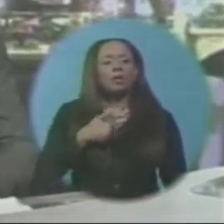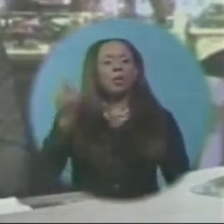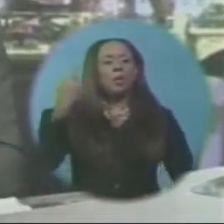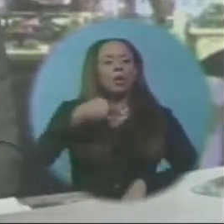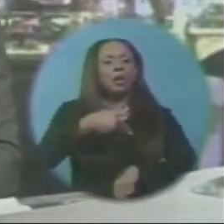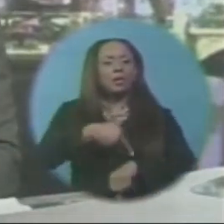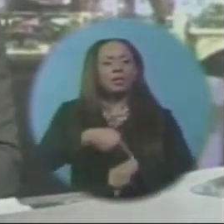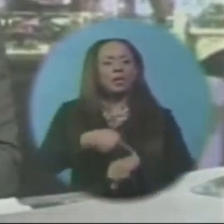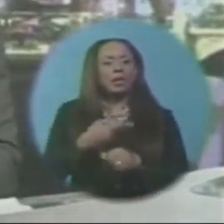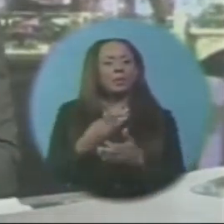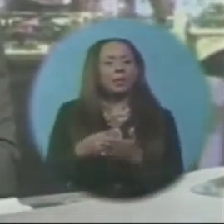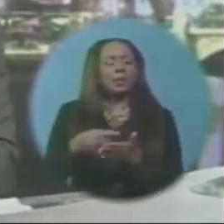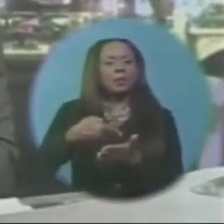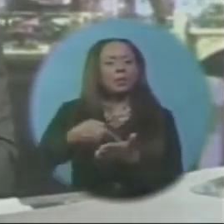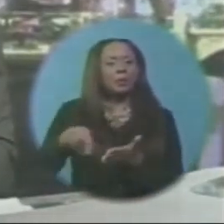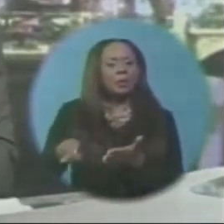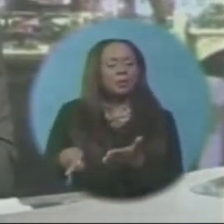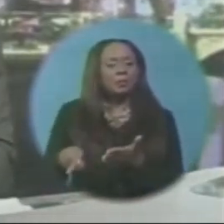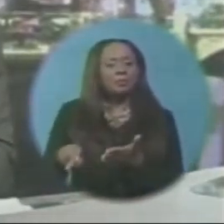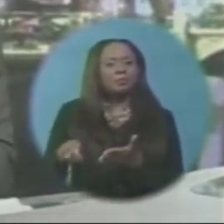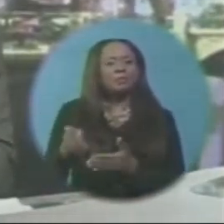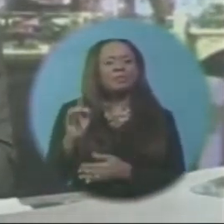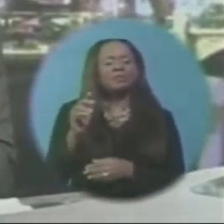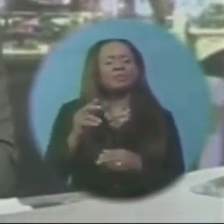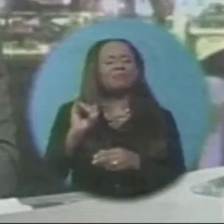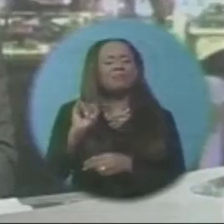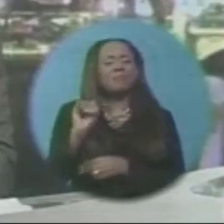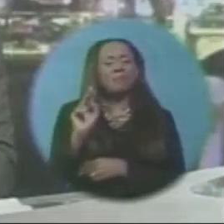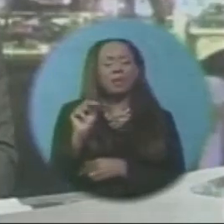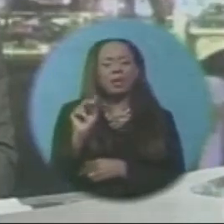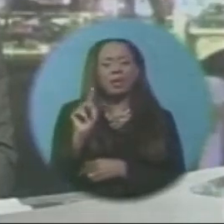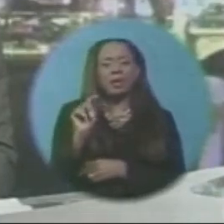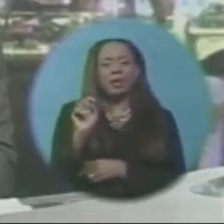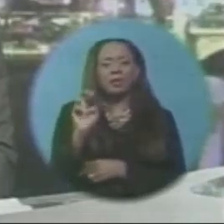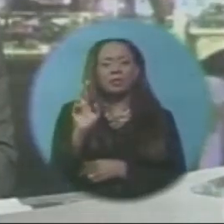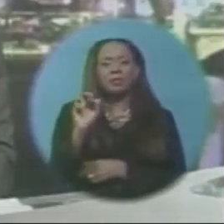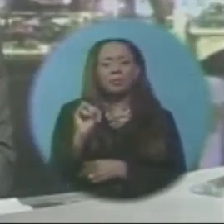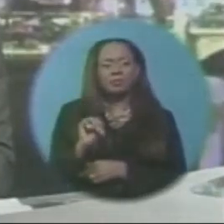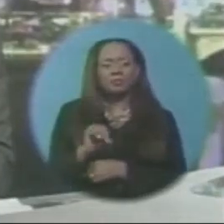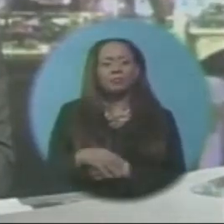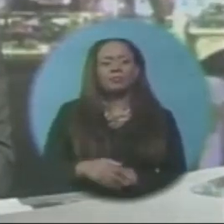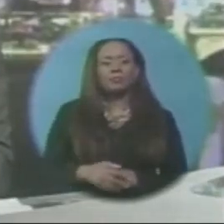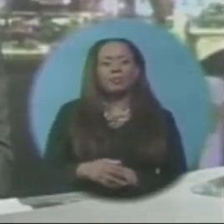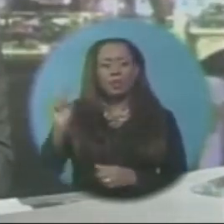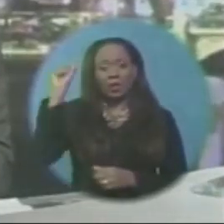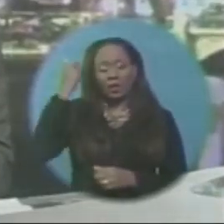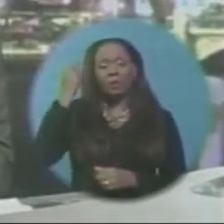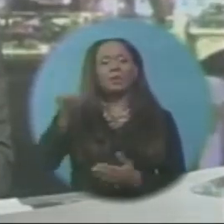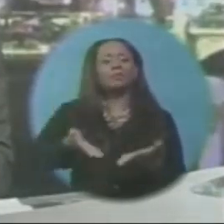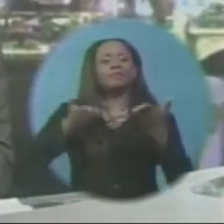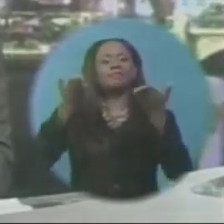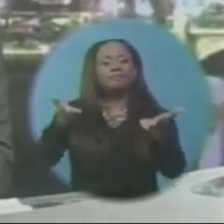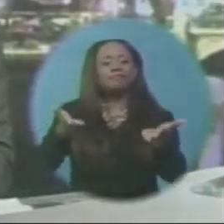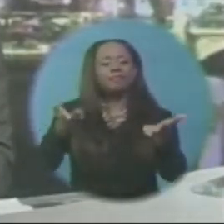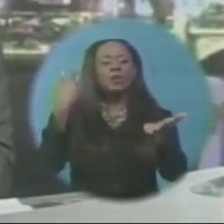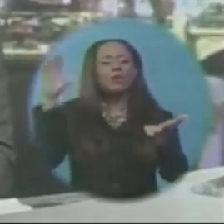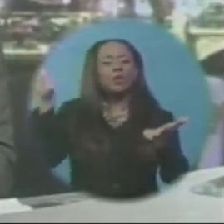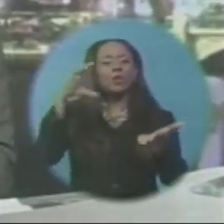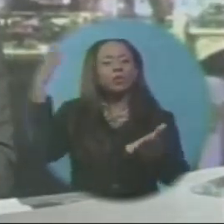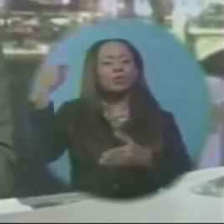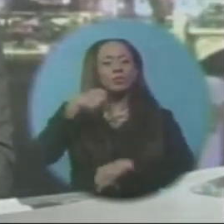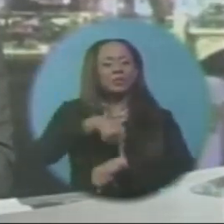cash payment. CBC understands this is what government has put on the table for hundreds of public workers this Yuletide